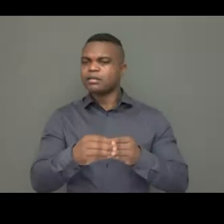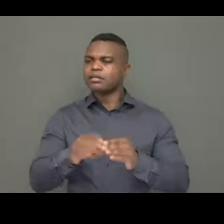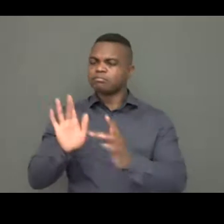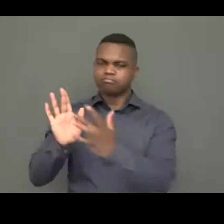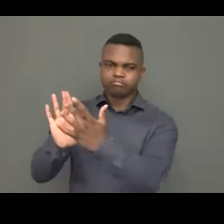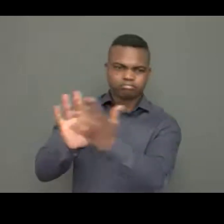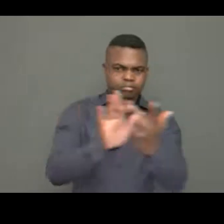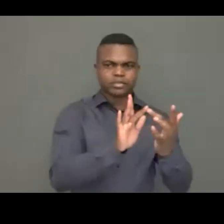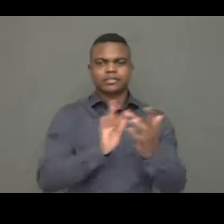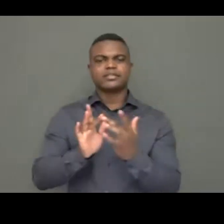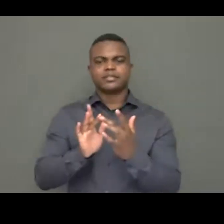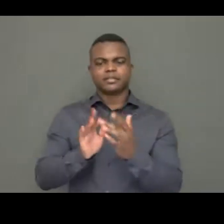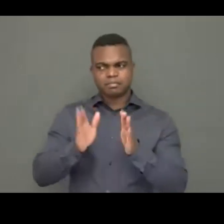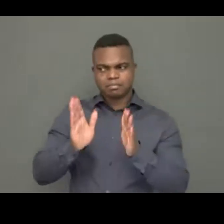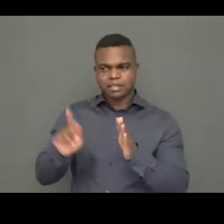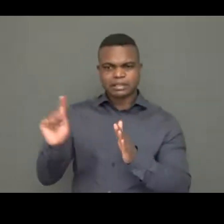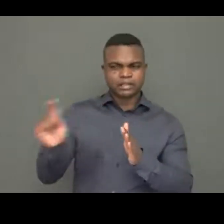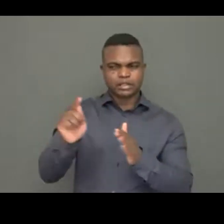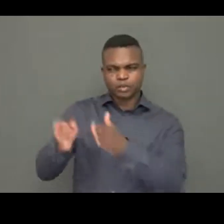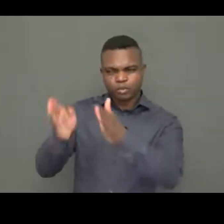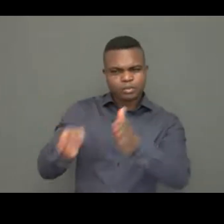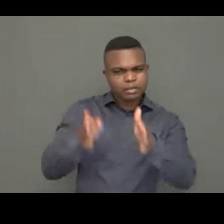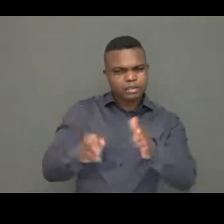Forum. So one of the,